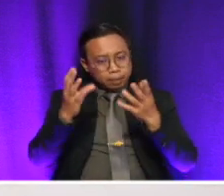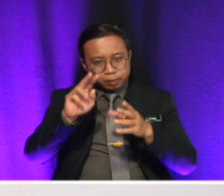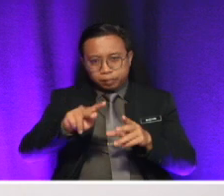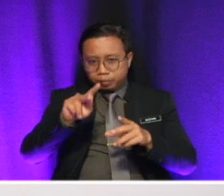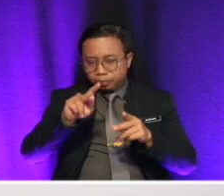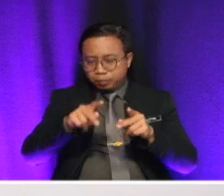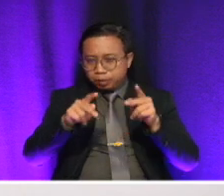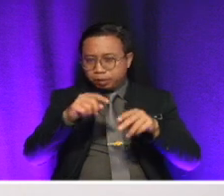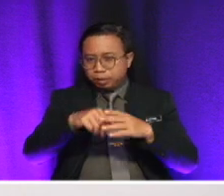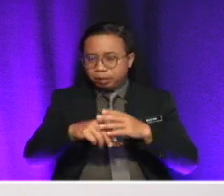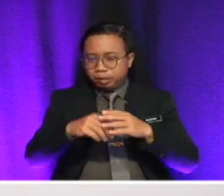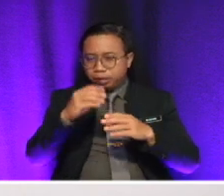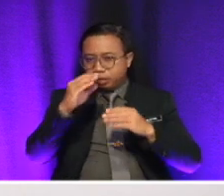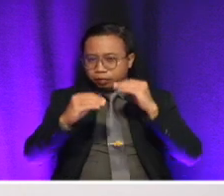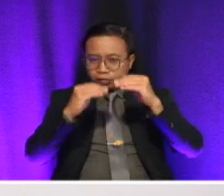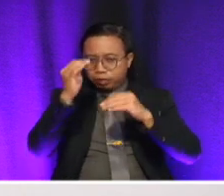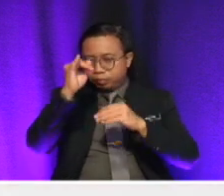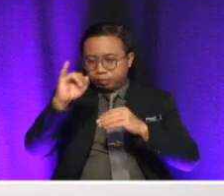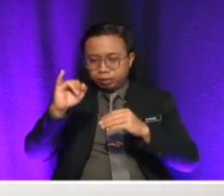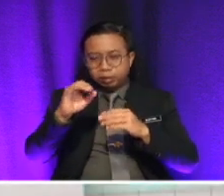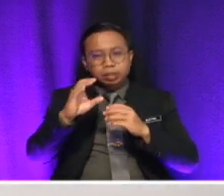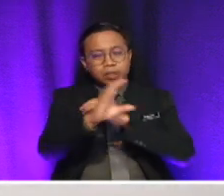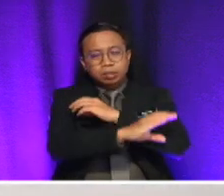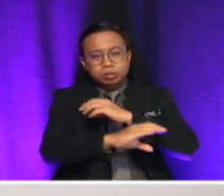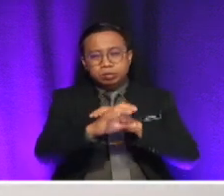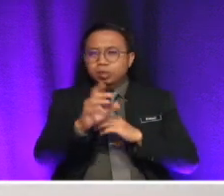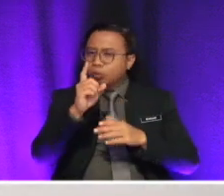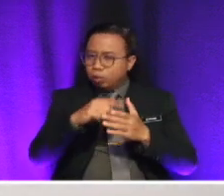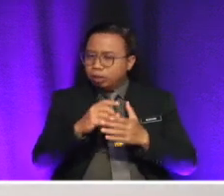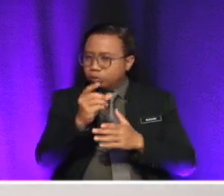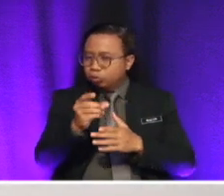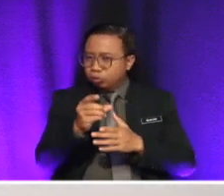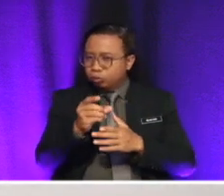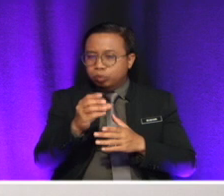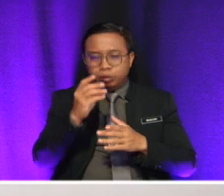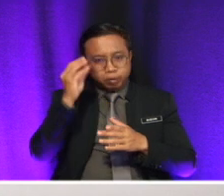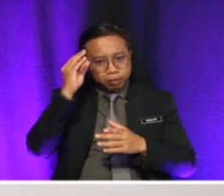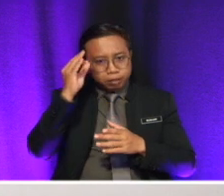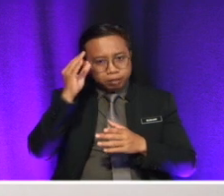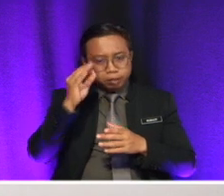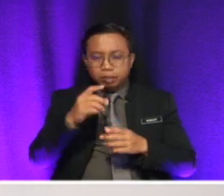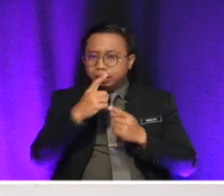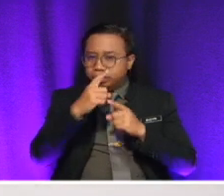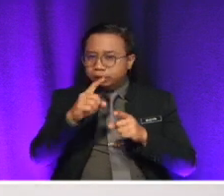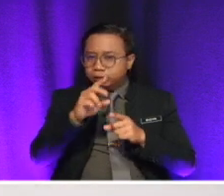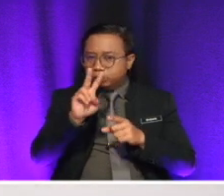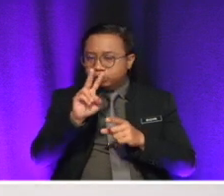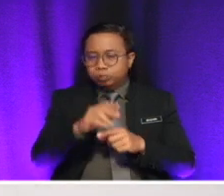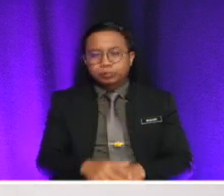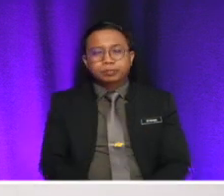developing country, it's a way of life. Okay, so why do you think D is the answer for number 2?